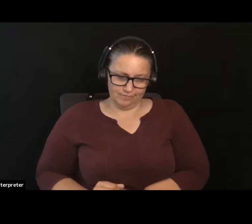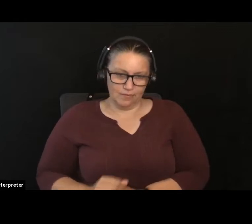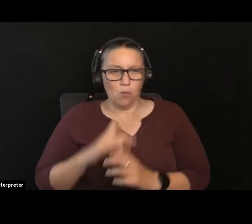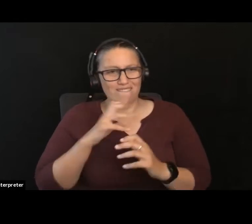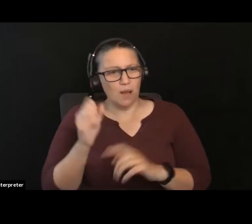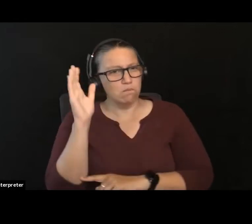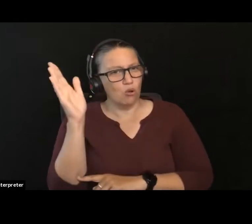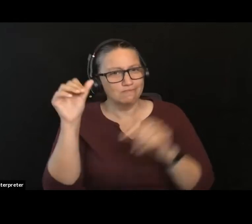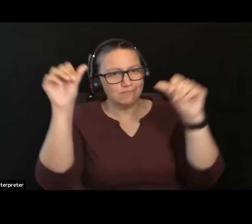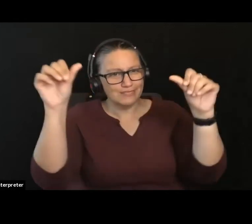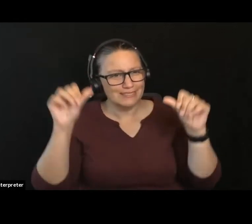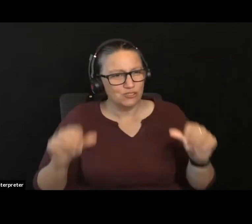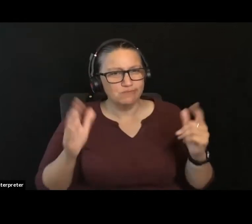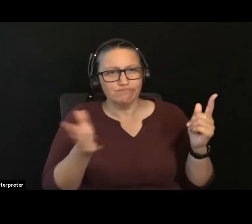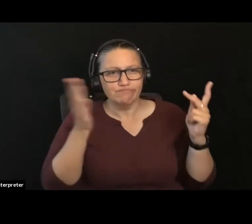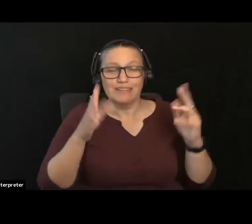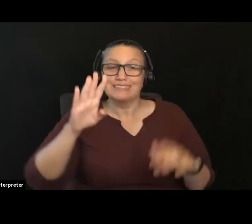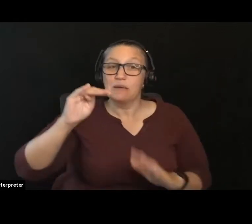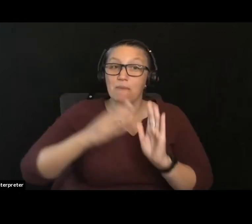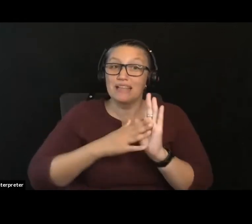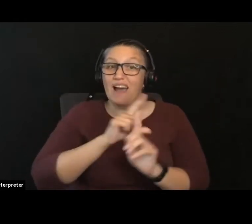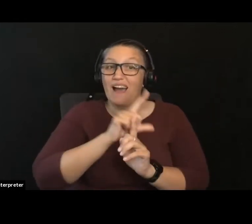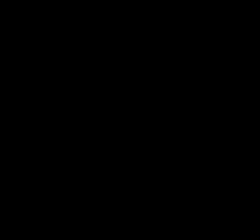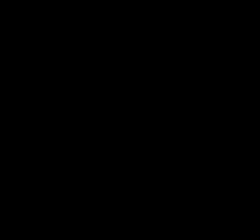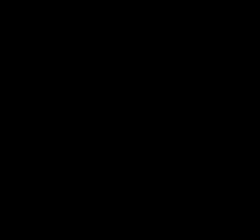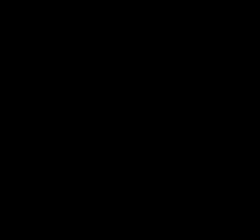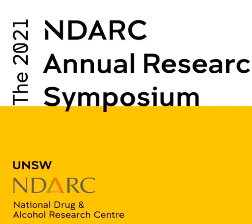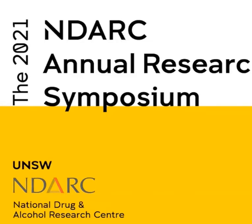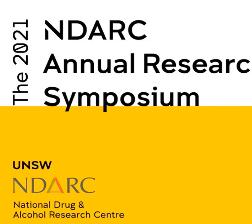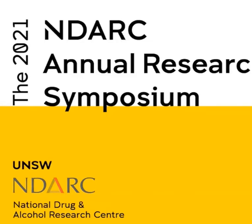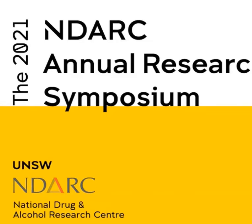10 minutes, and then I will be speaking up to that. So thanks very much.